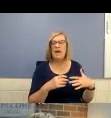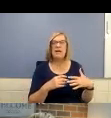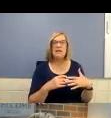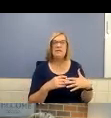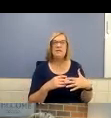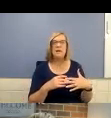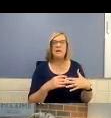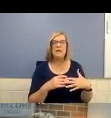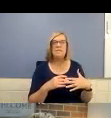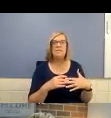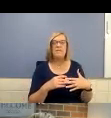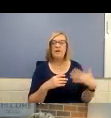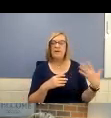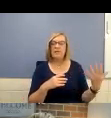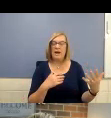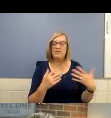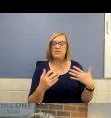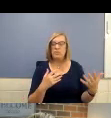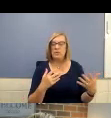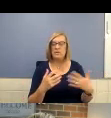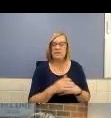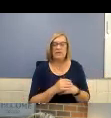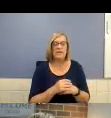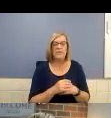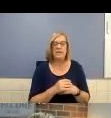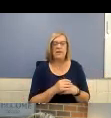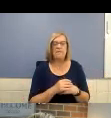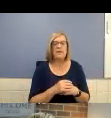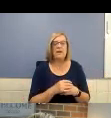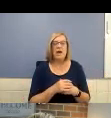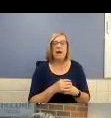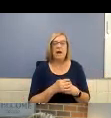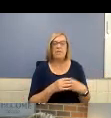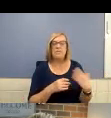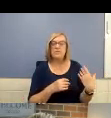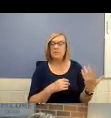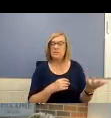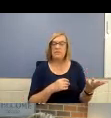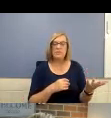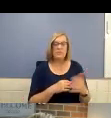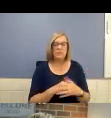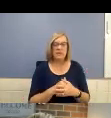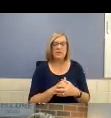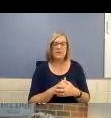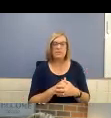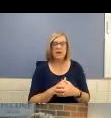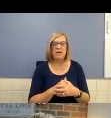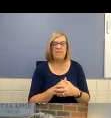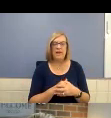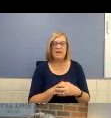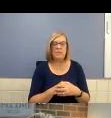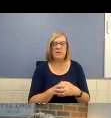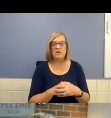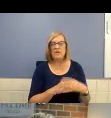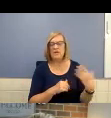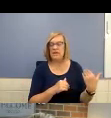community and their interactions with the hearing community. Term 2, which is spring term of